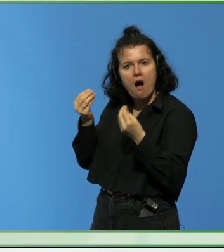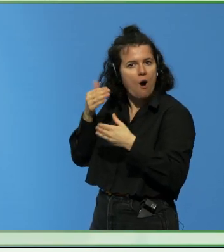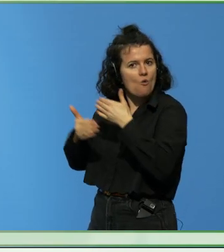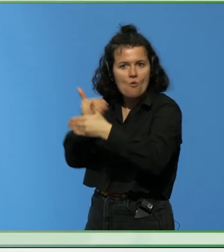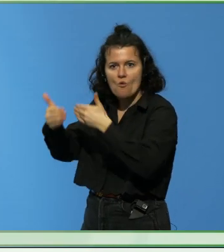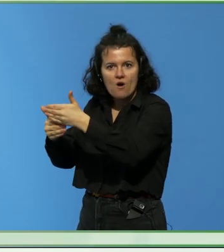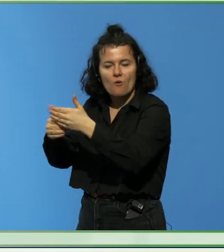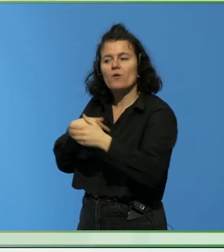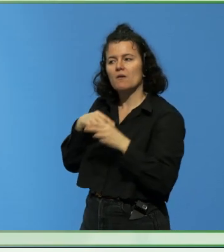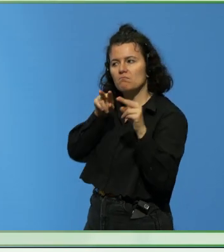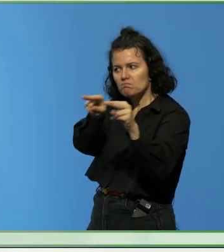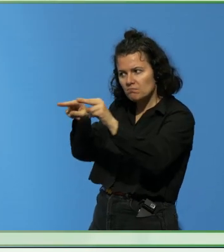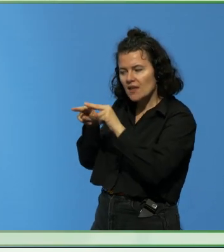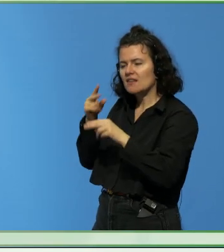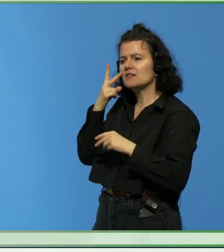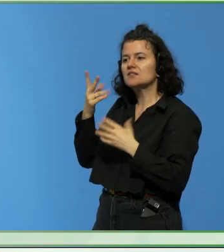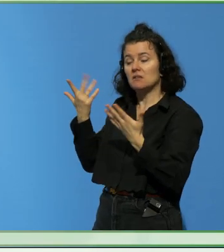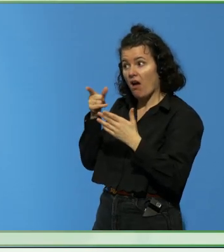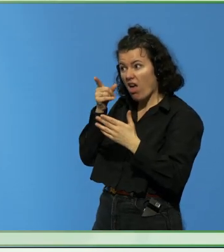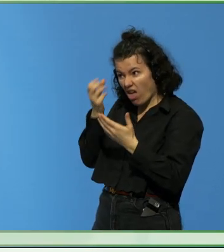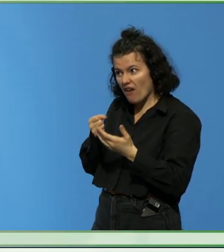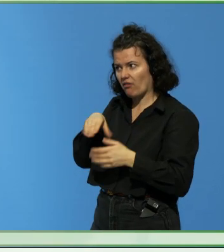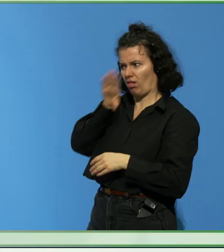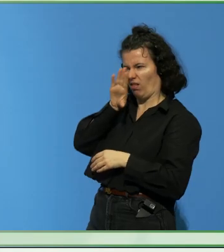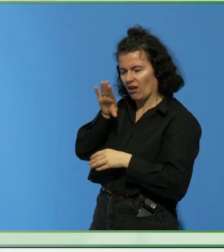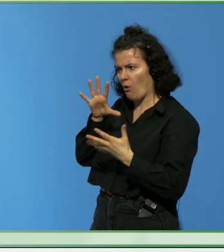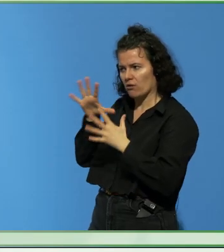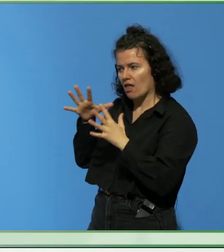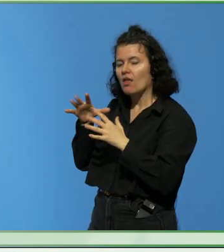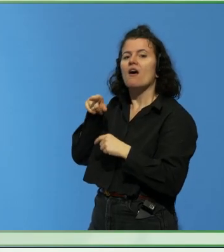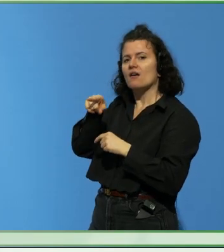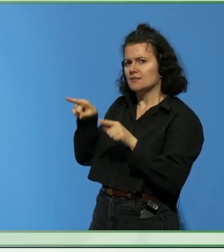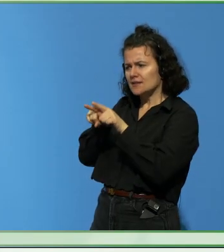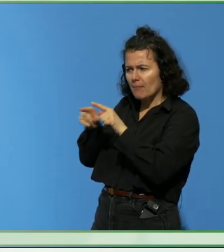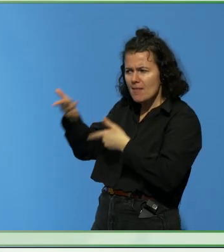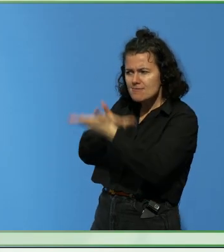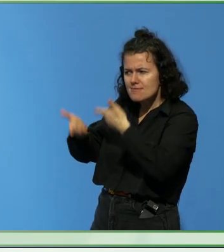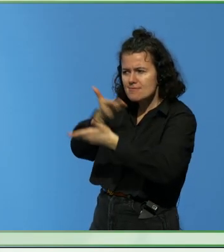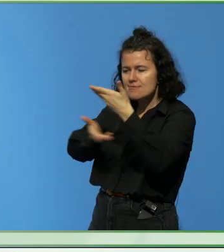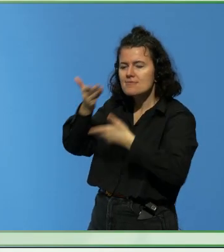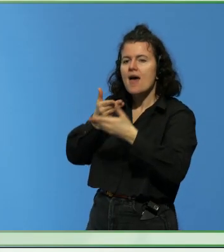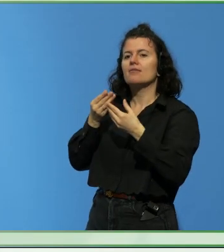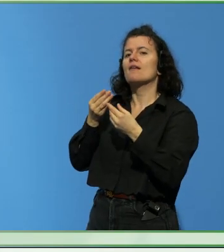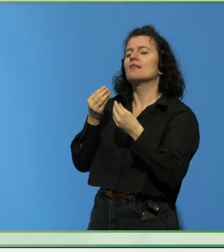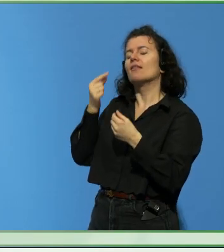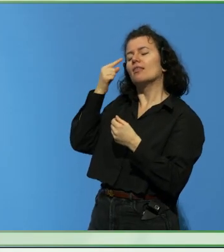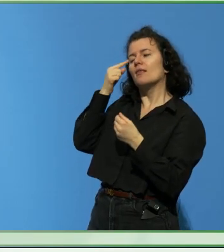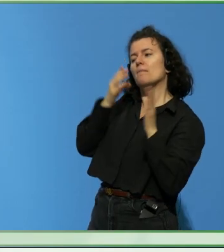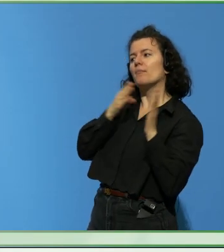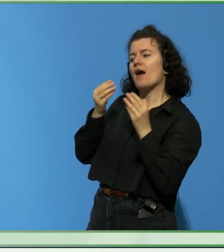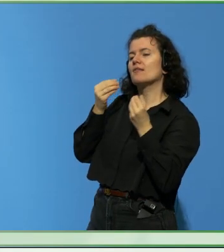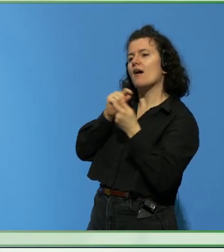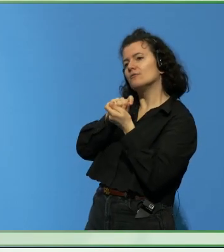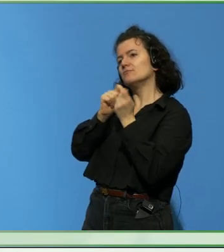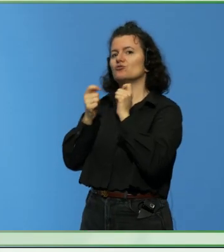what the barriers are, to be able to understand how to trigger more positive behaviours. I'll explain what I mean by